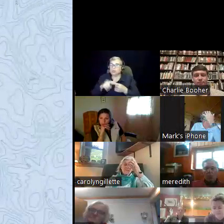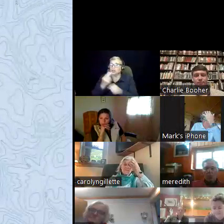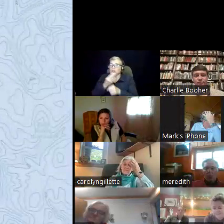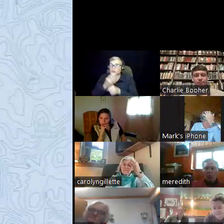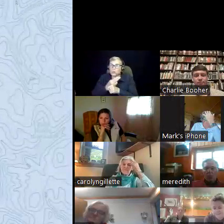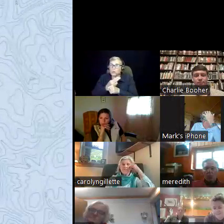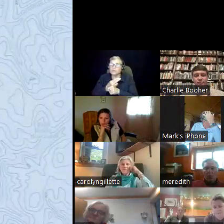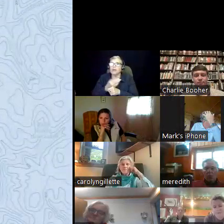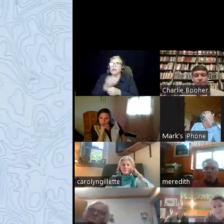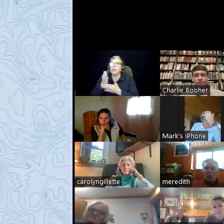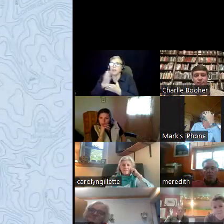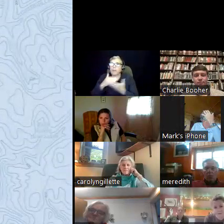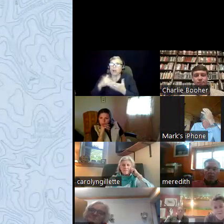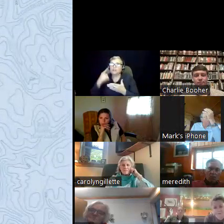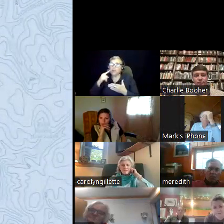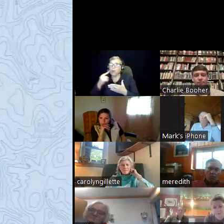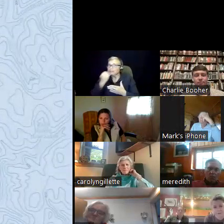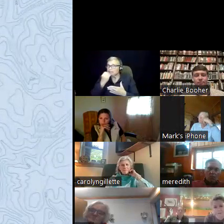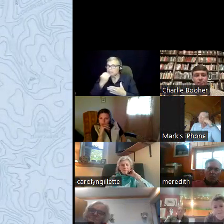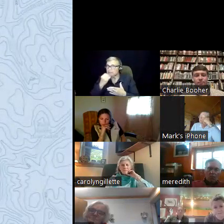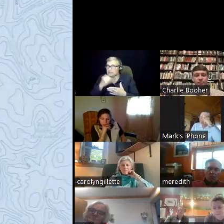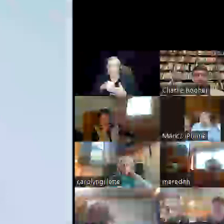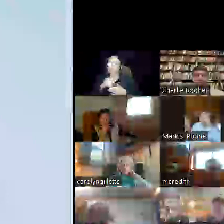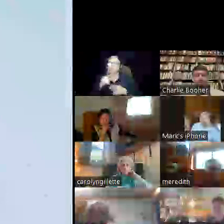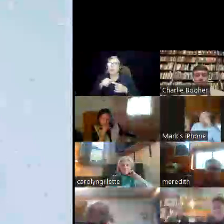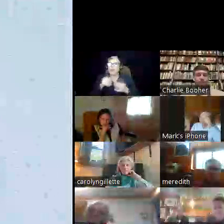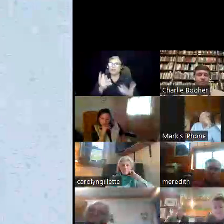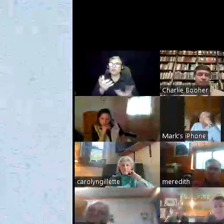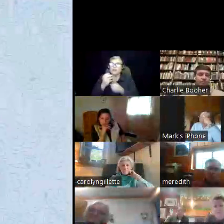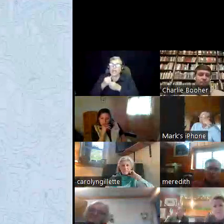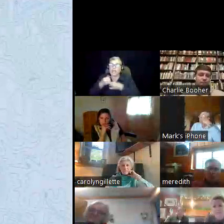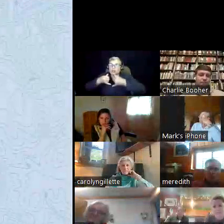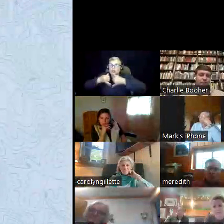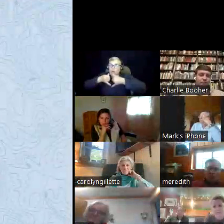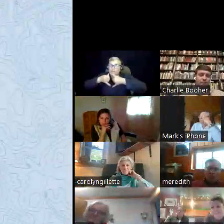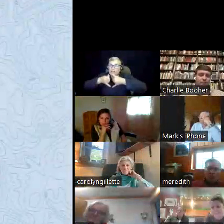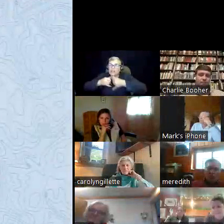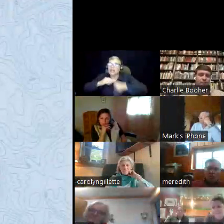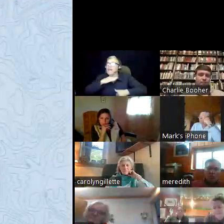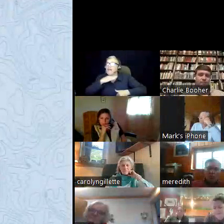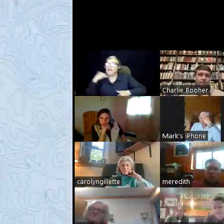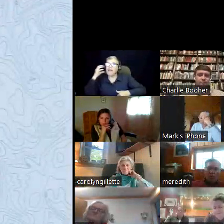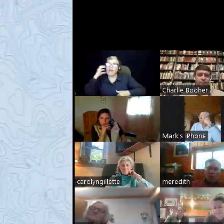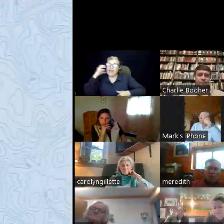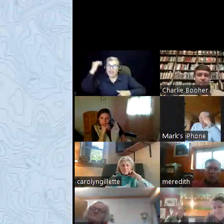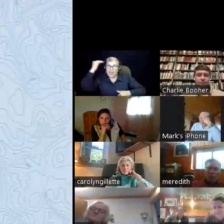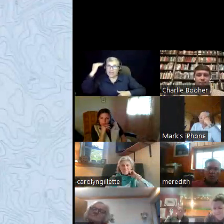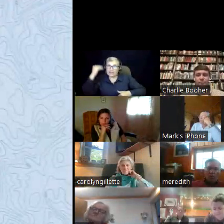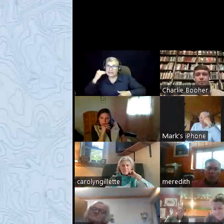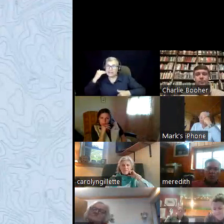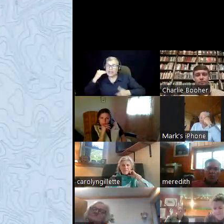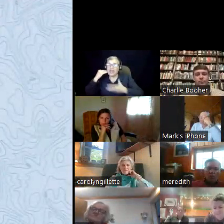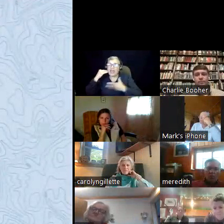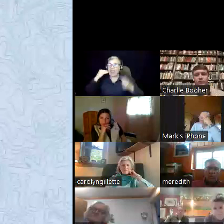field. So the only legal requirement with upon harvesting trophy game is to take head and hide. This